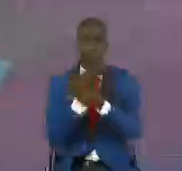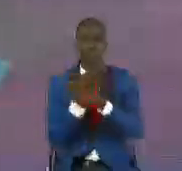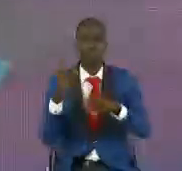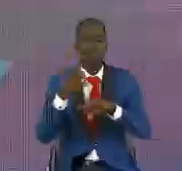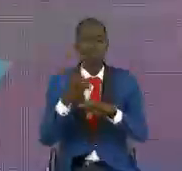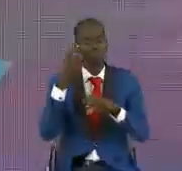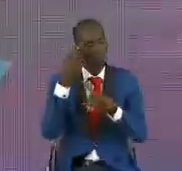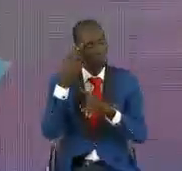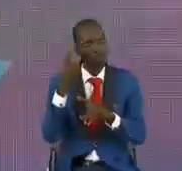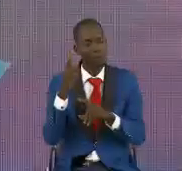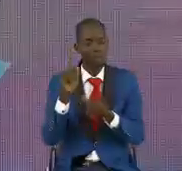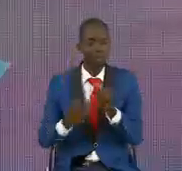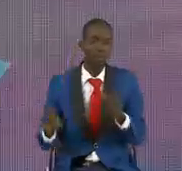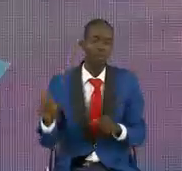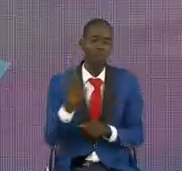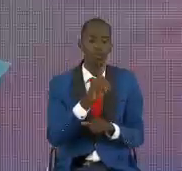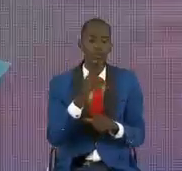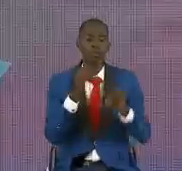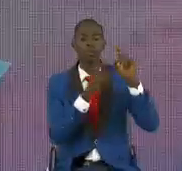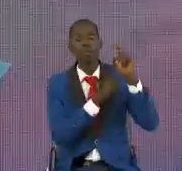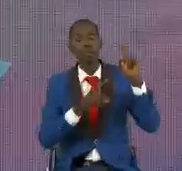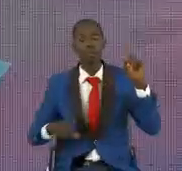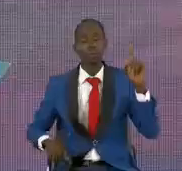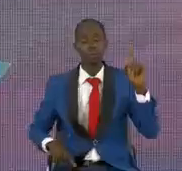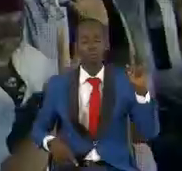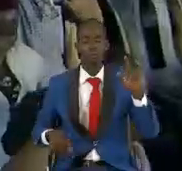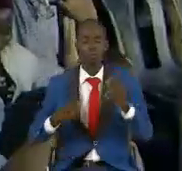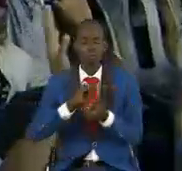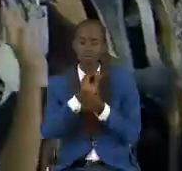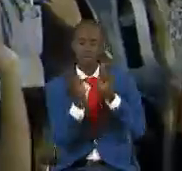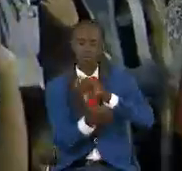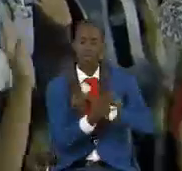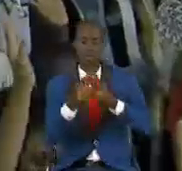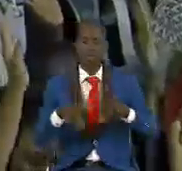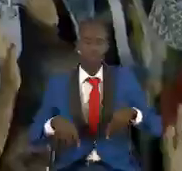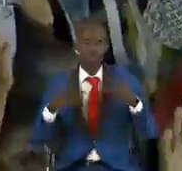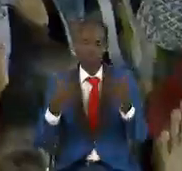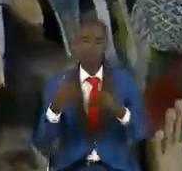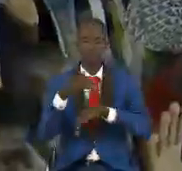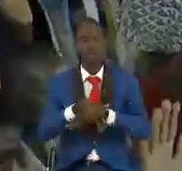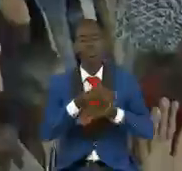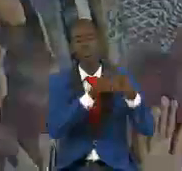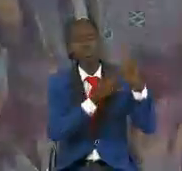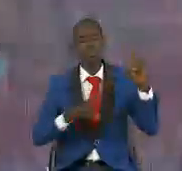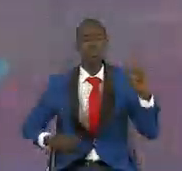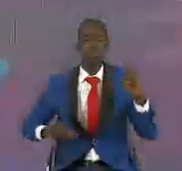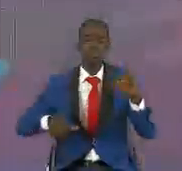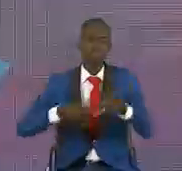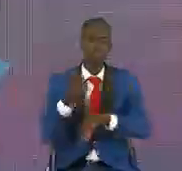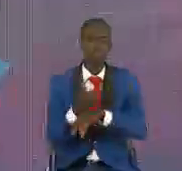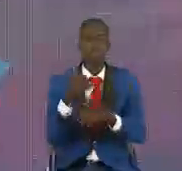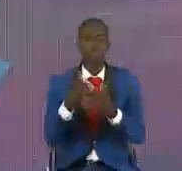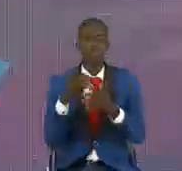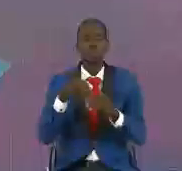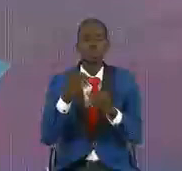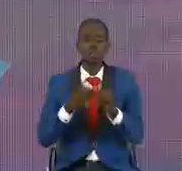everyone. The Lord, transform your life tonight. Lord, confirm it in every life.